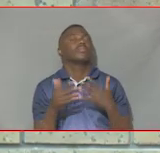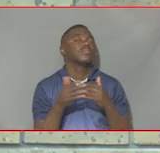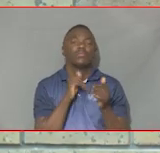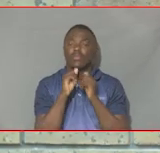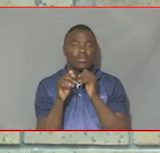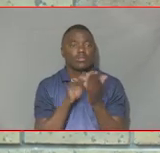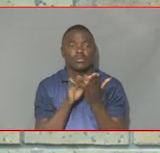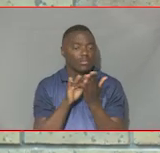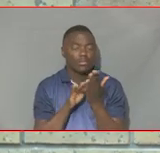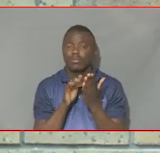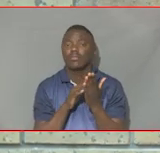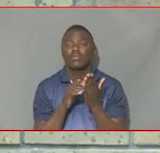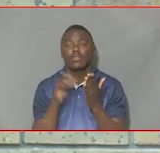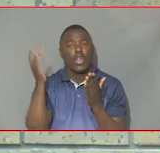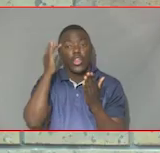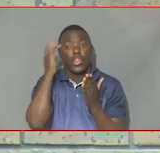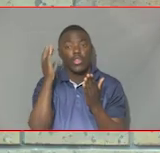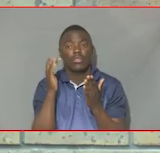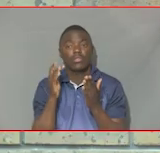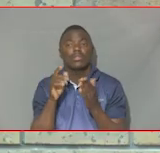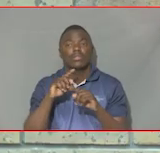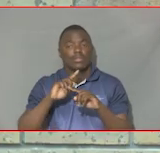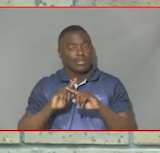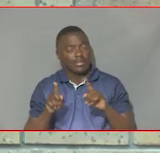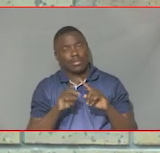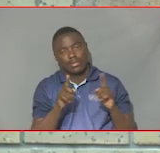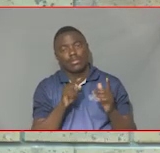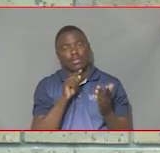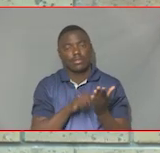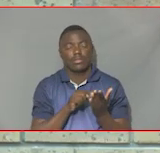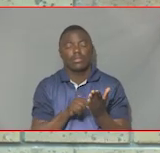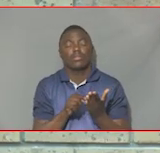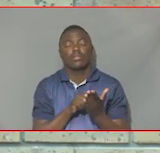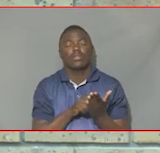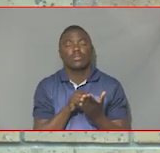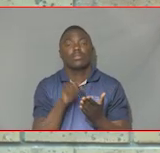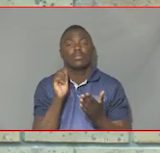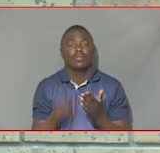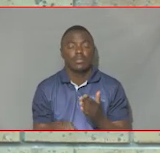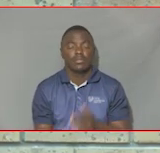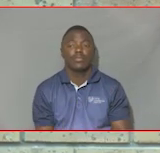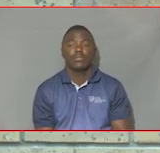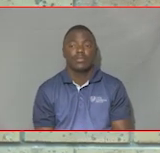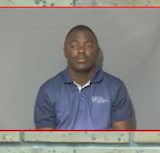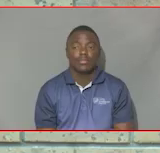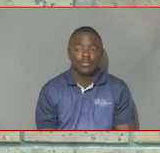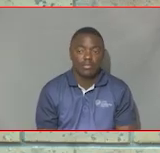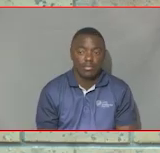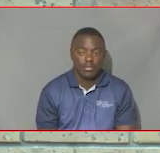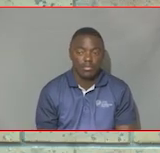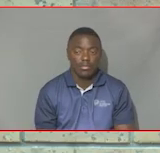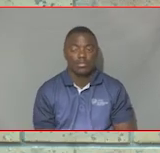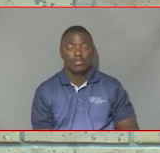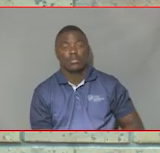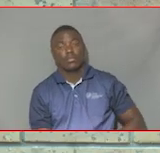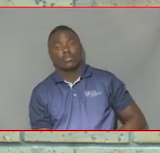you've got to use different keys to be able to work that out. Is that clear? Okay, so you